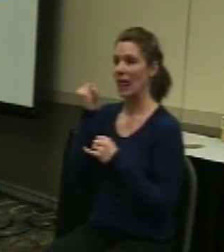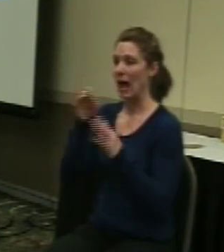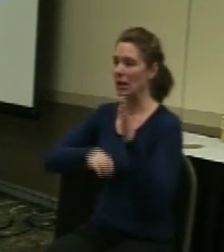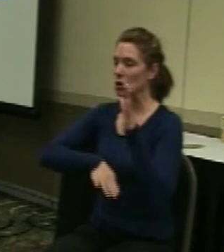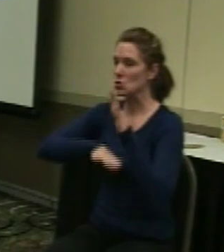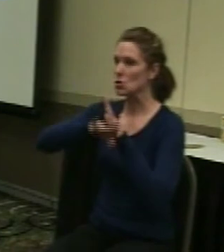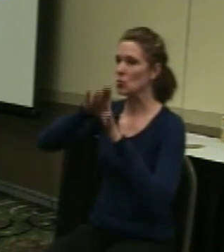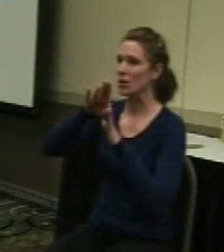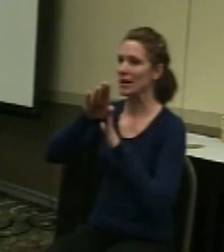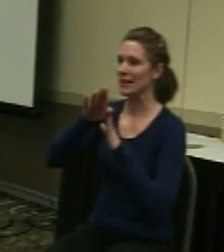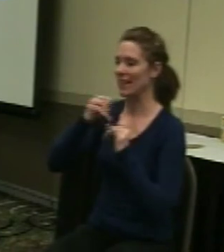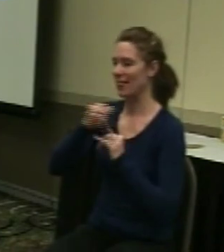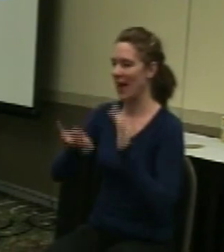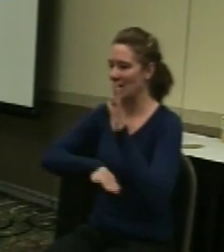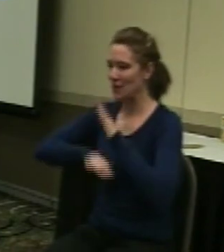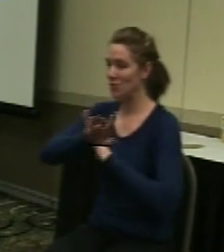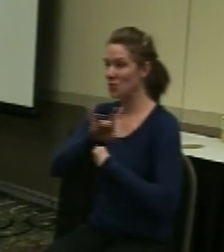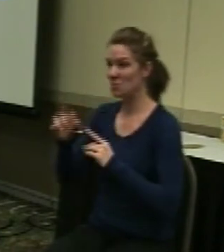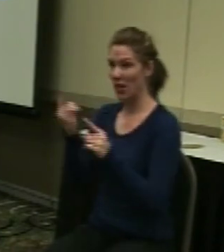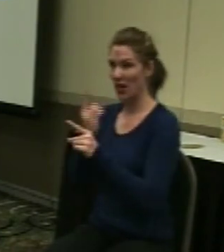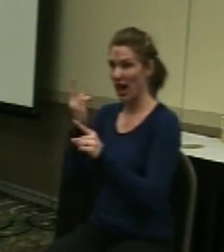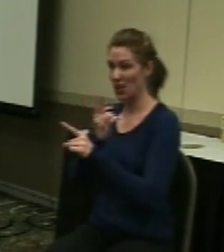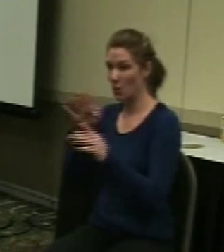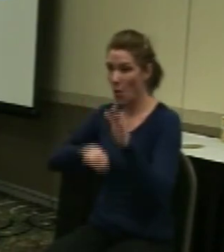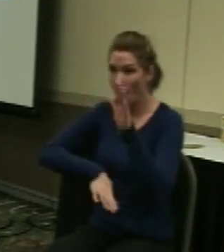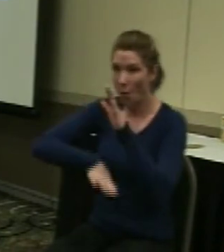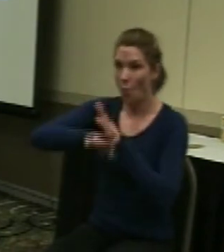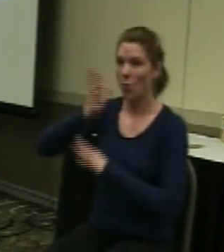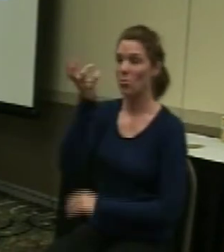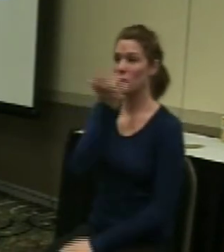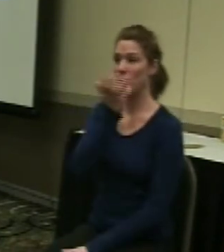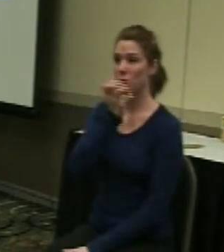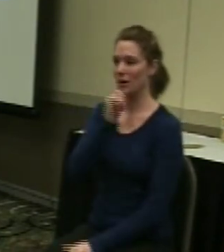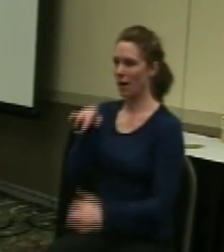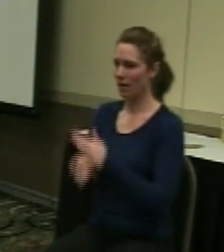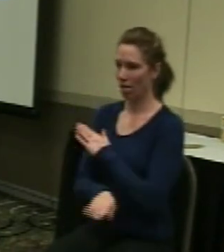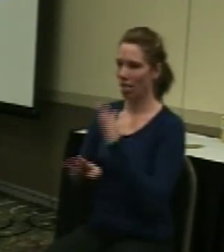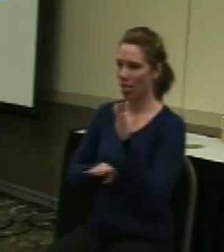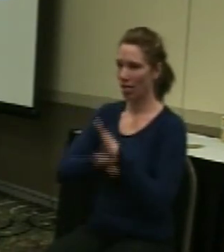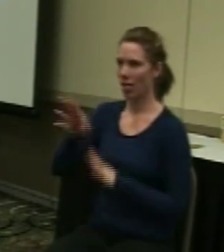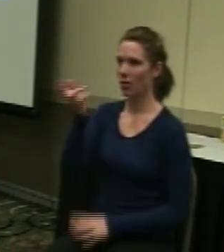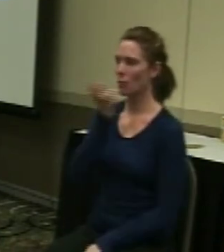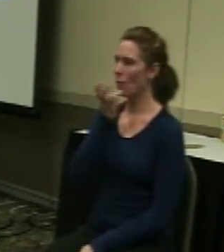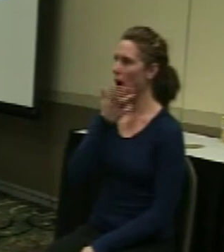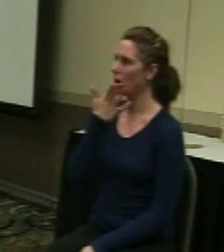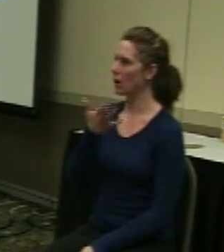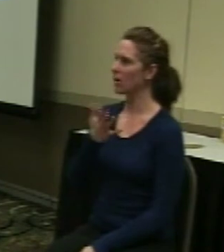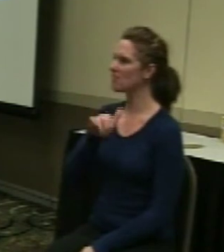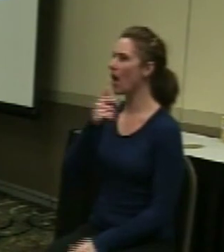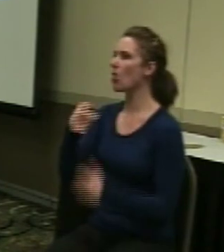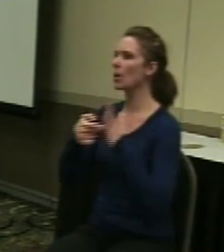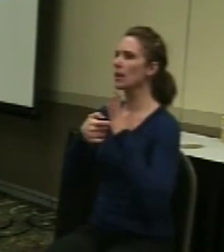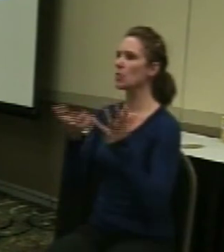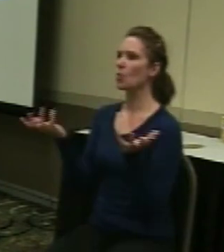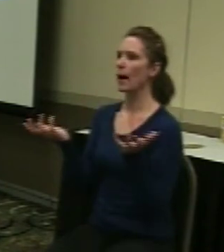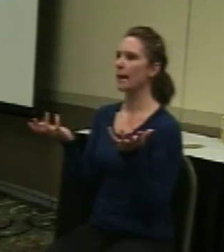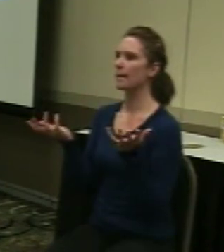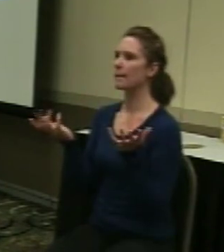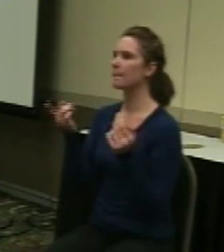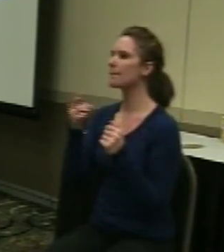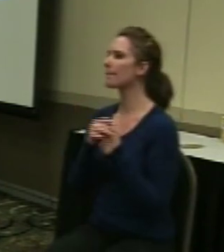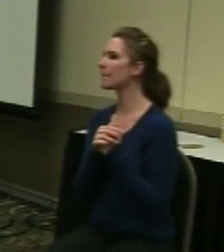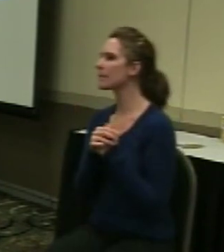increasing if it was spelling accuracy out of 10 spelling words, you know. Give me other examples.